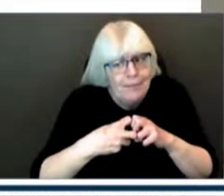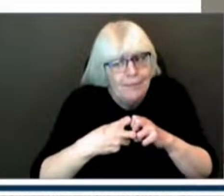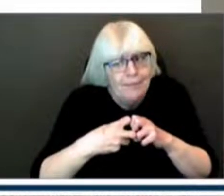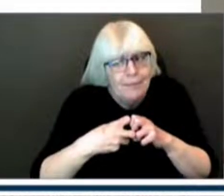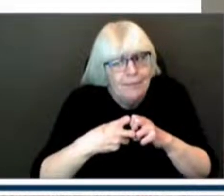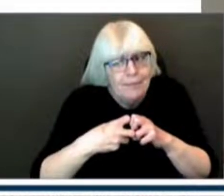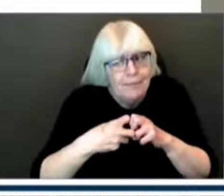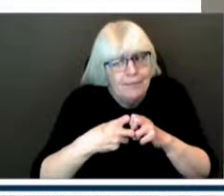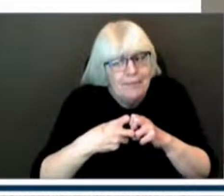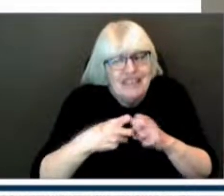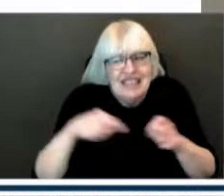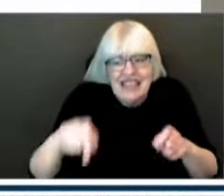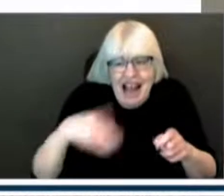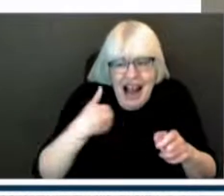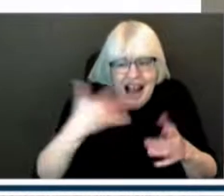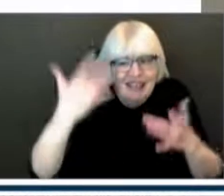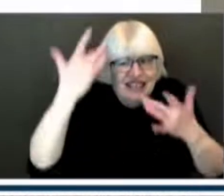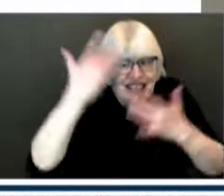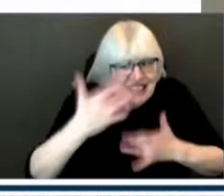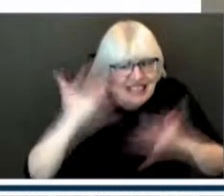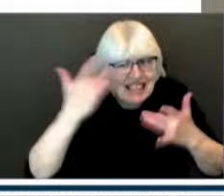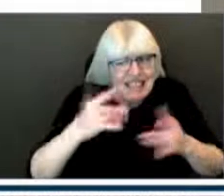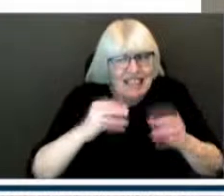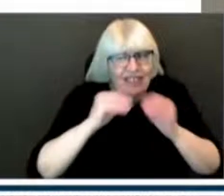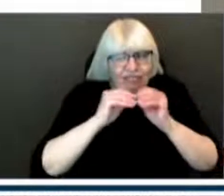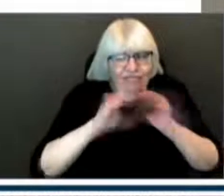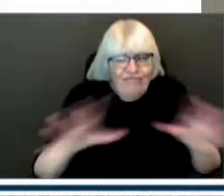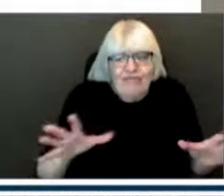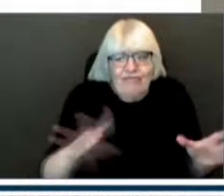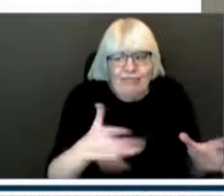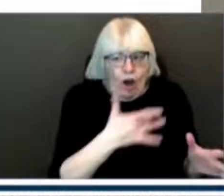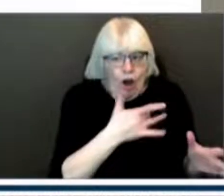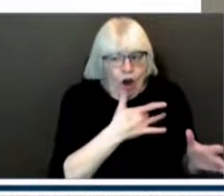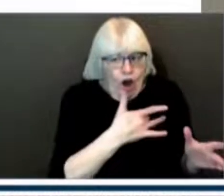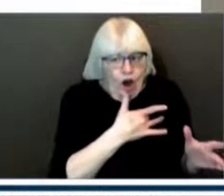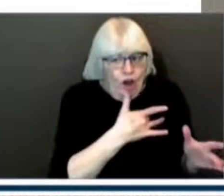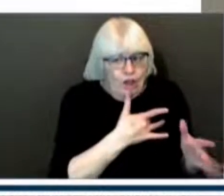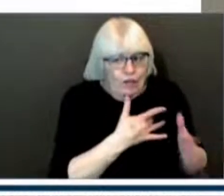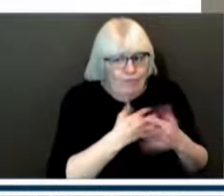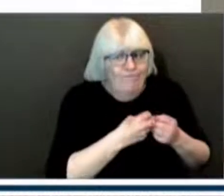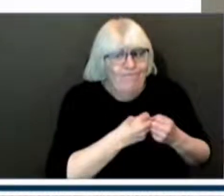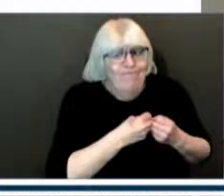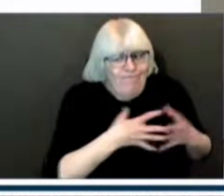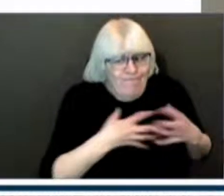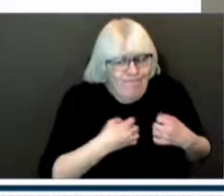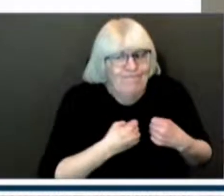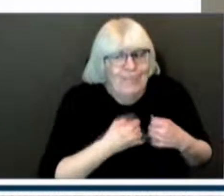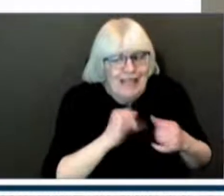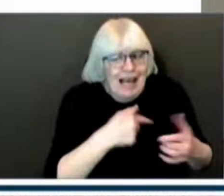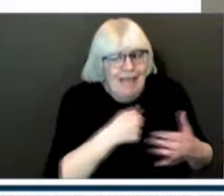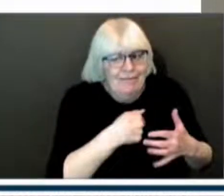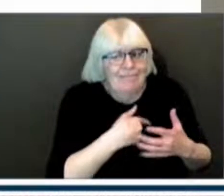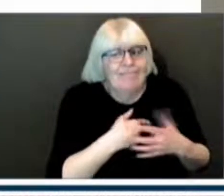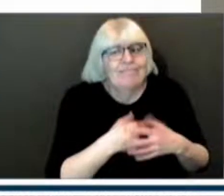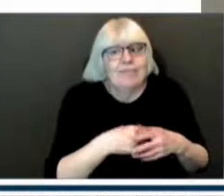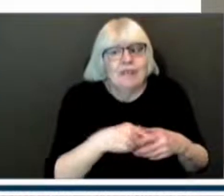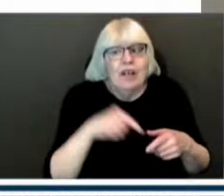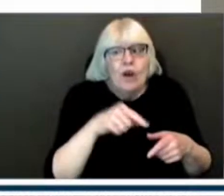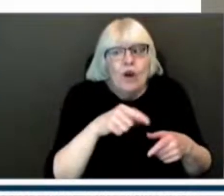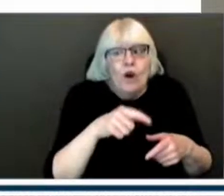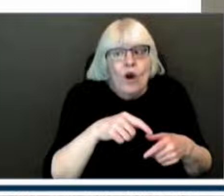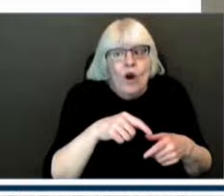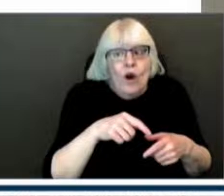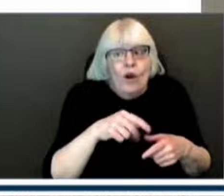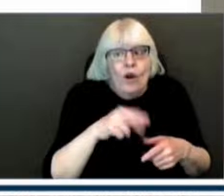National Advisory Committee on Immunization only recommends a booster dose in this age group, 12 to 17, for those who may be at